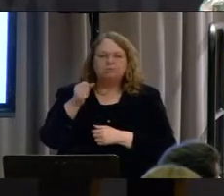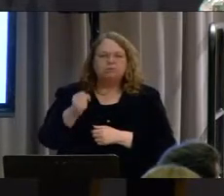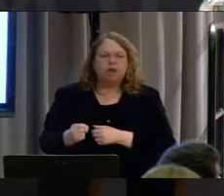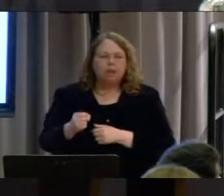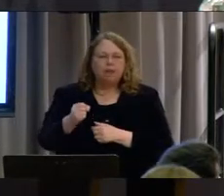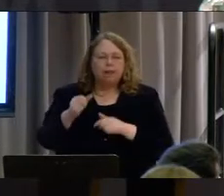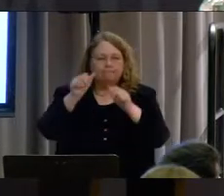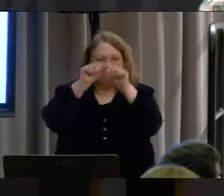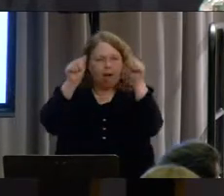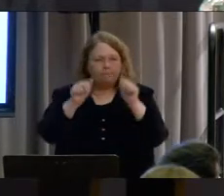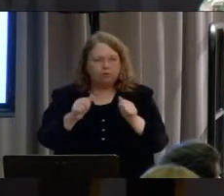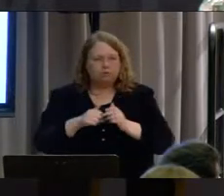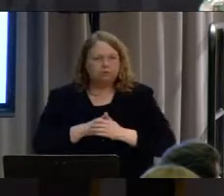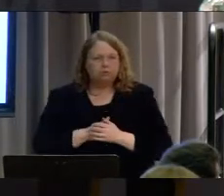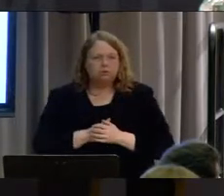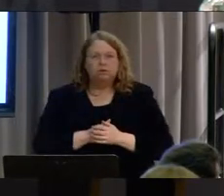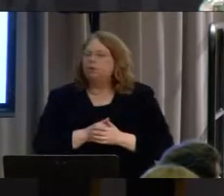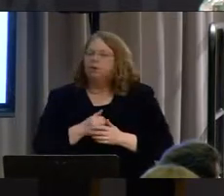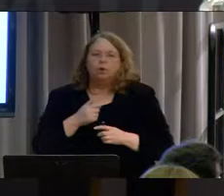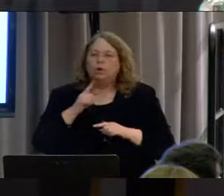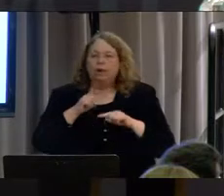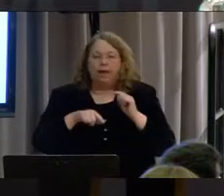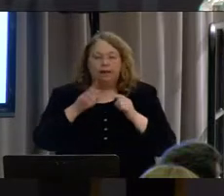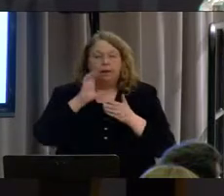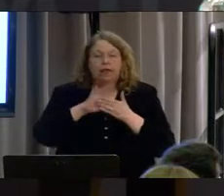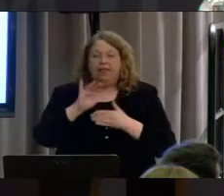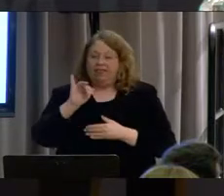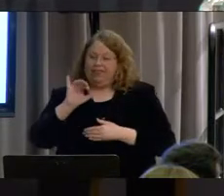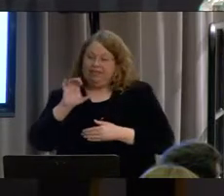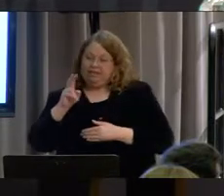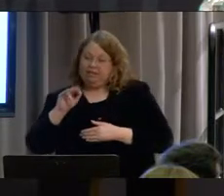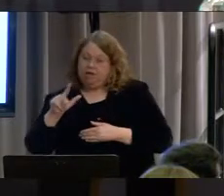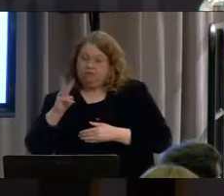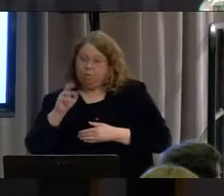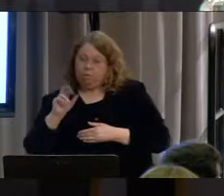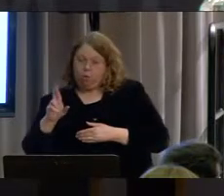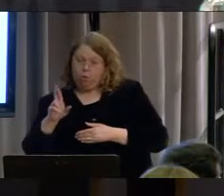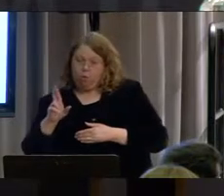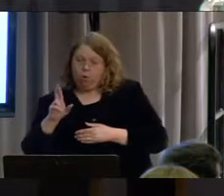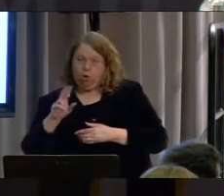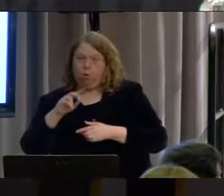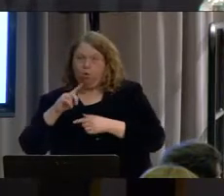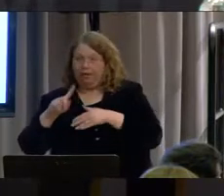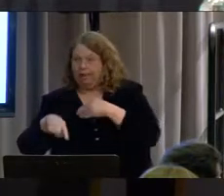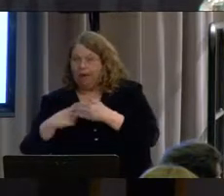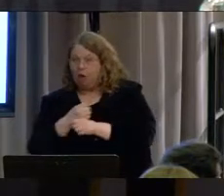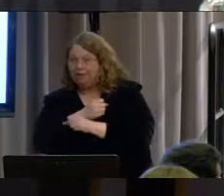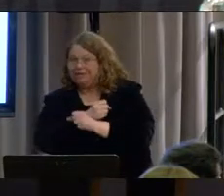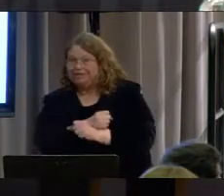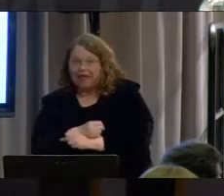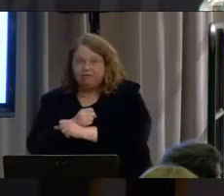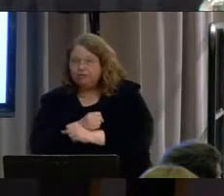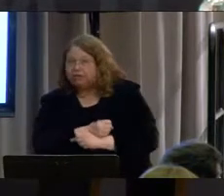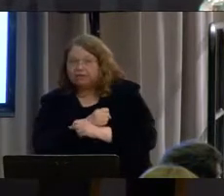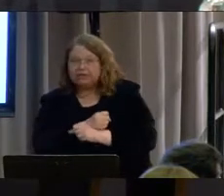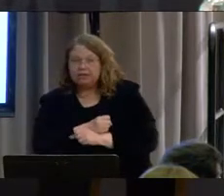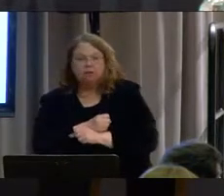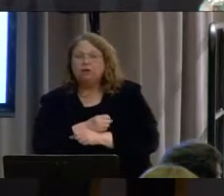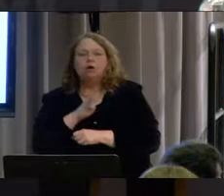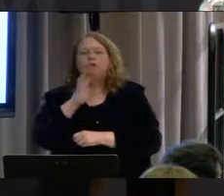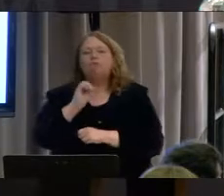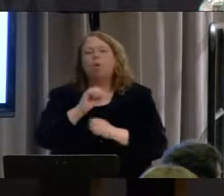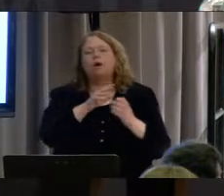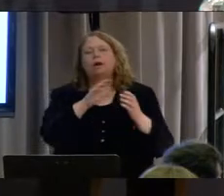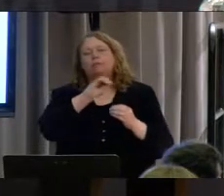to move the percentage of people who believe that the Civil War was about slavery in decades. 40%